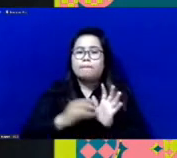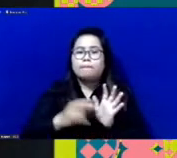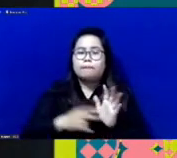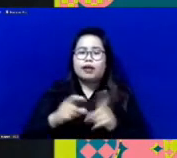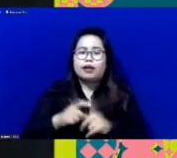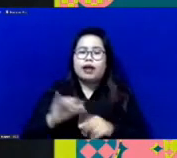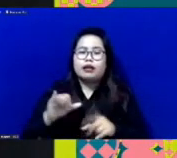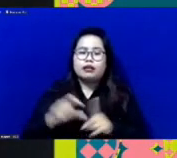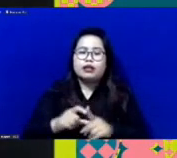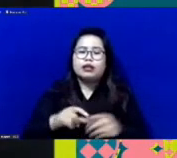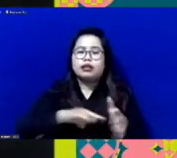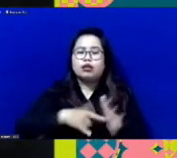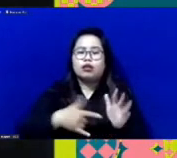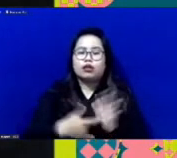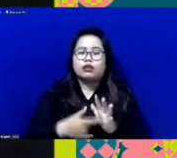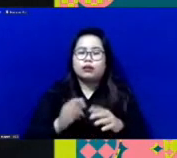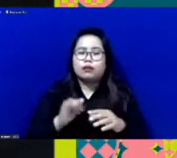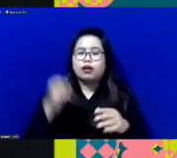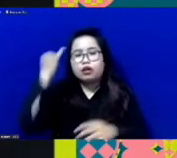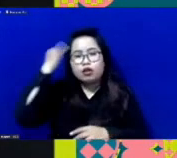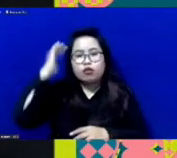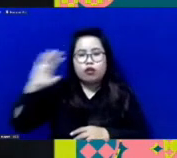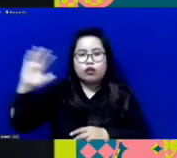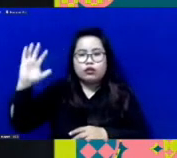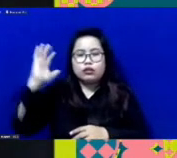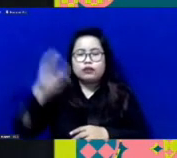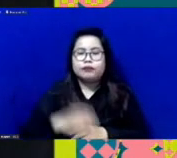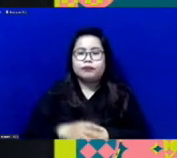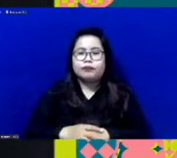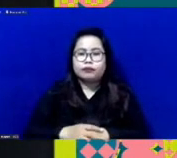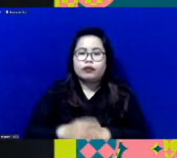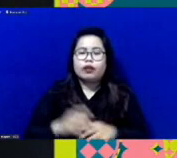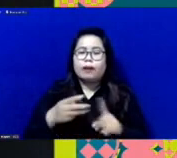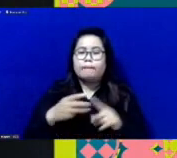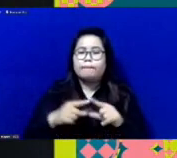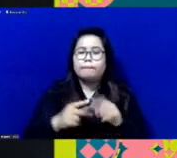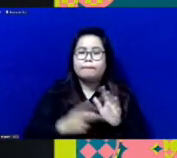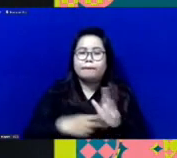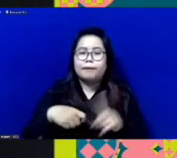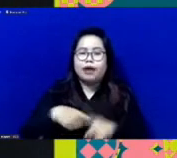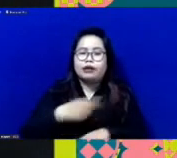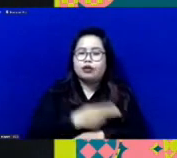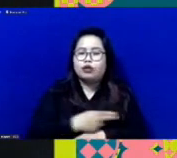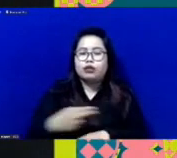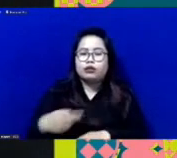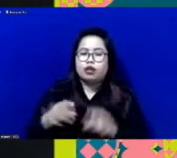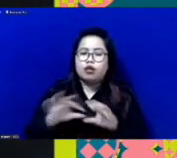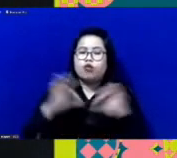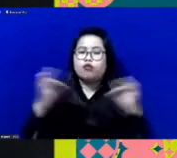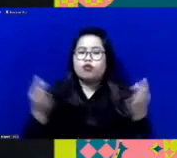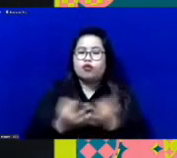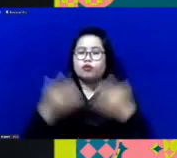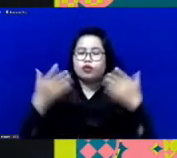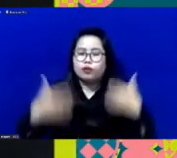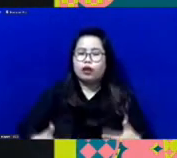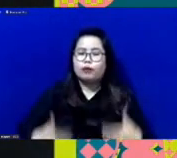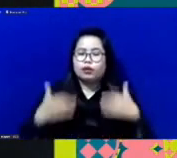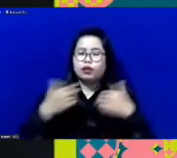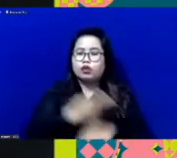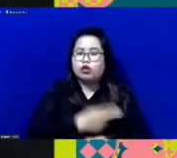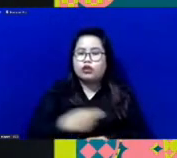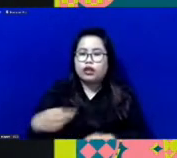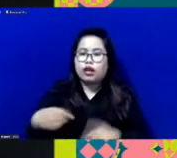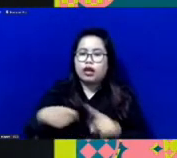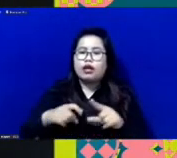Innovation, Al Turki Holding, Bank Republik Indonesia, Forum Human Capital Indonesia, Kalbe Pharma,